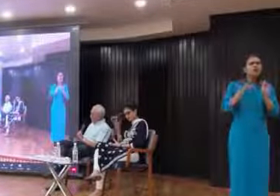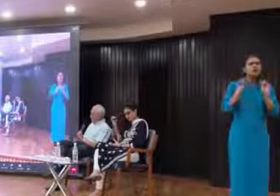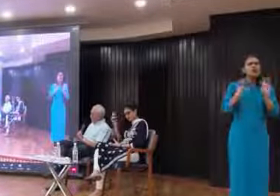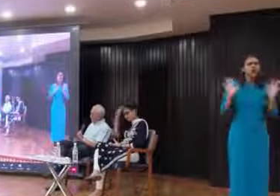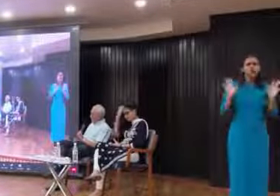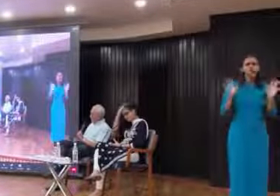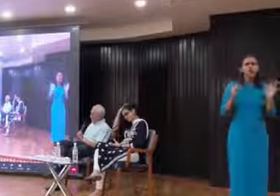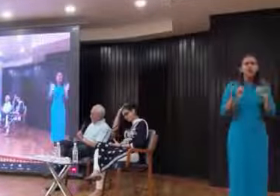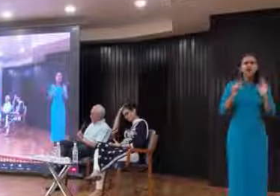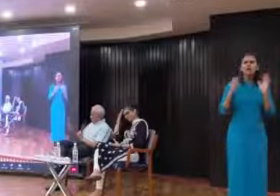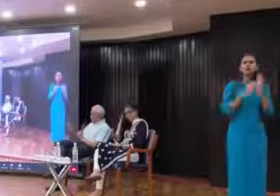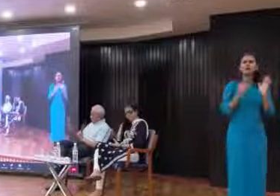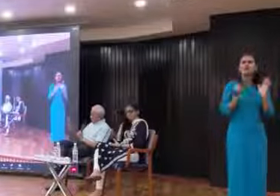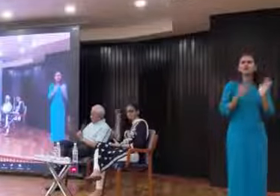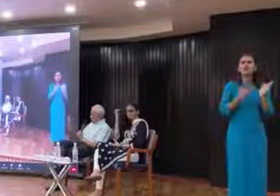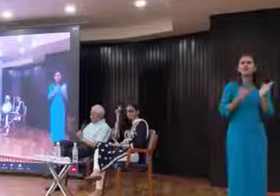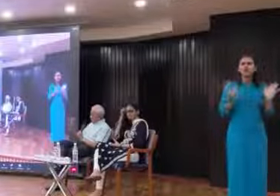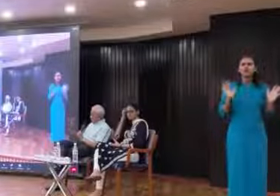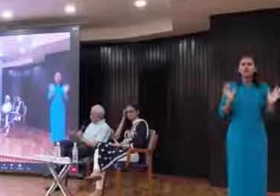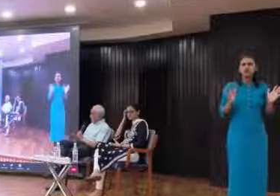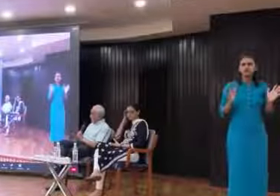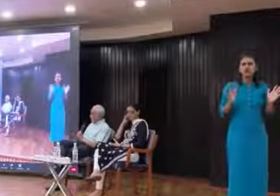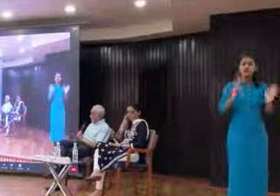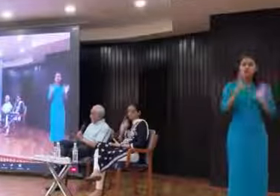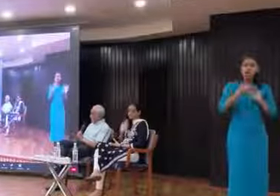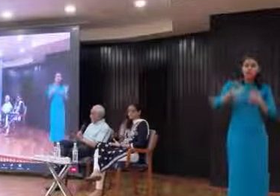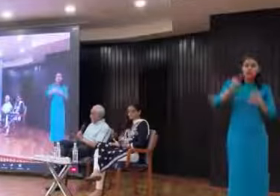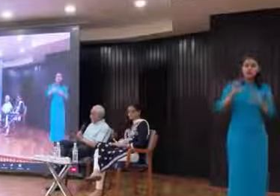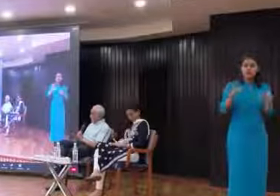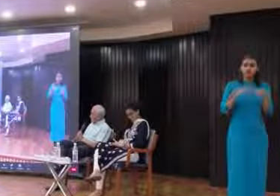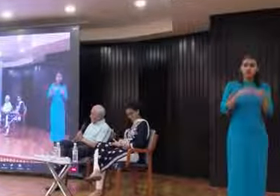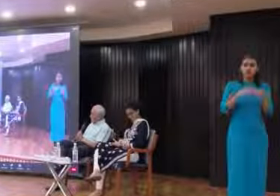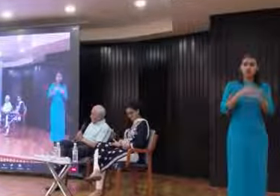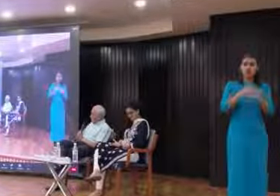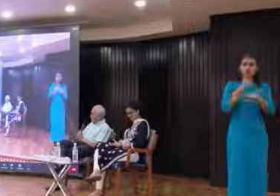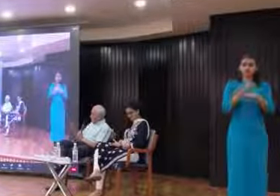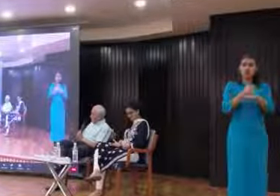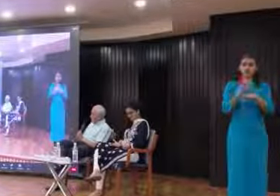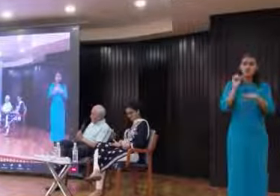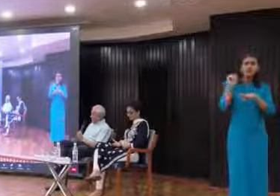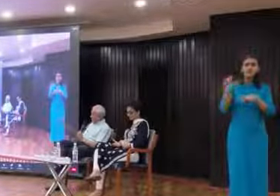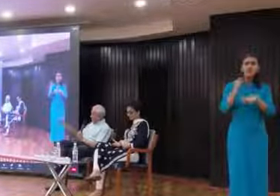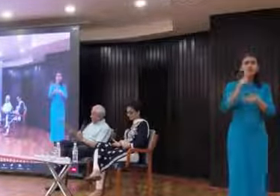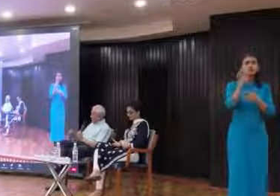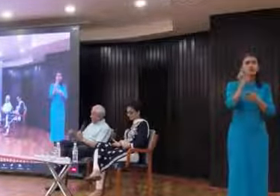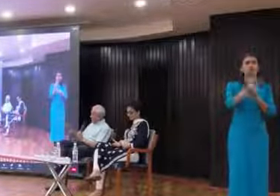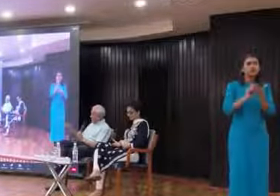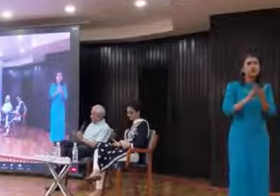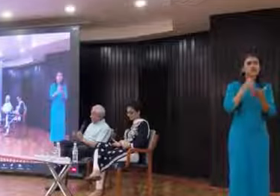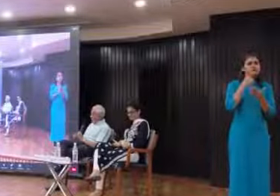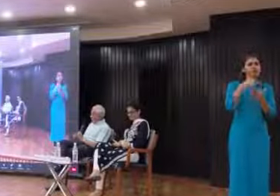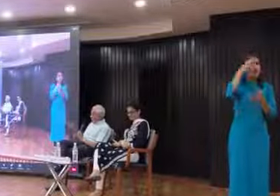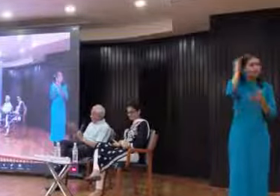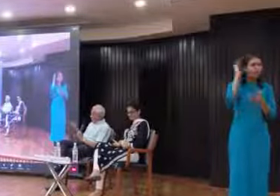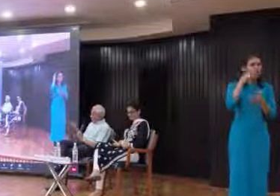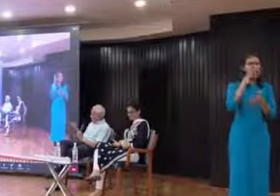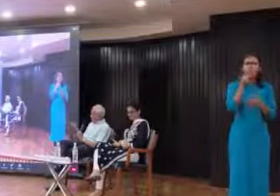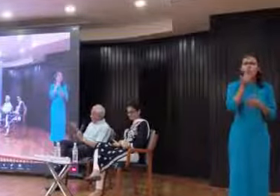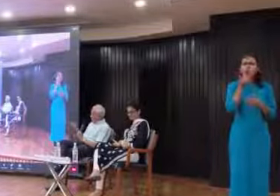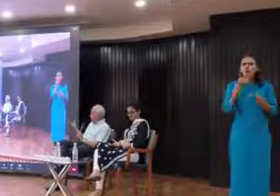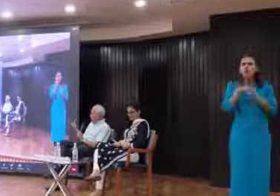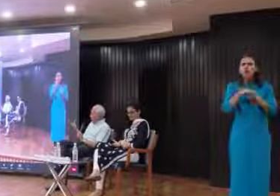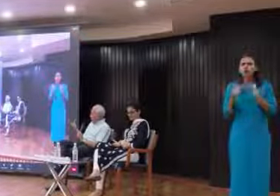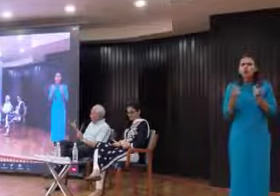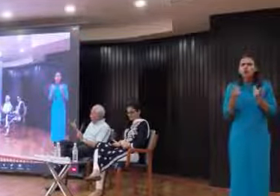Article 370? Because you remember there was a commission set up after the Indira Shaikh Accord to see what had gone wrong with that, and the no